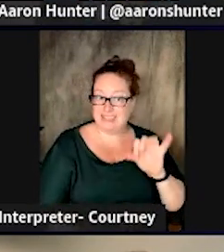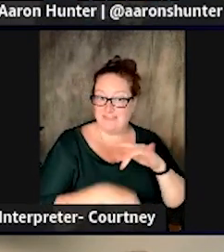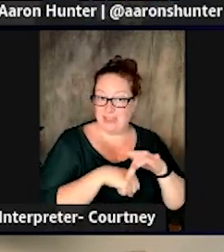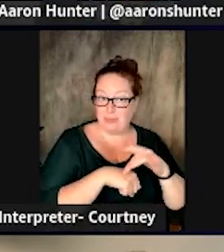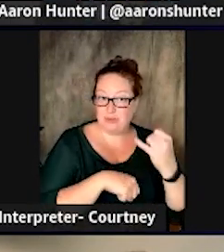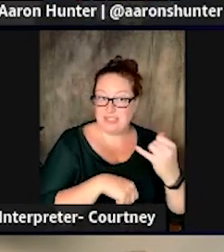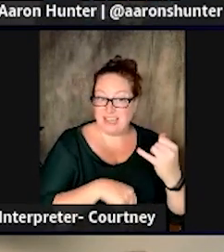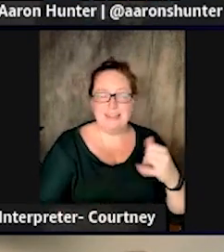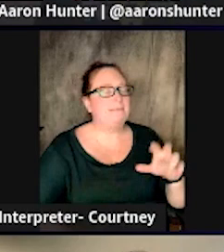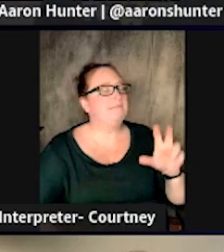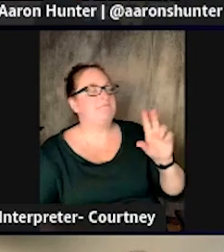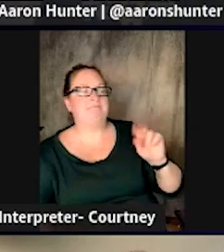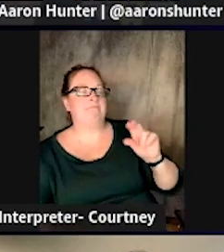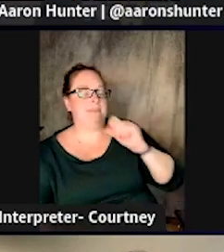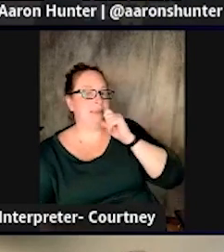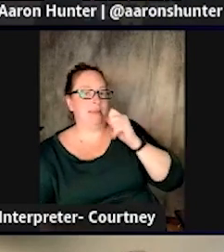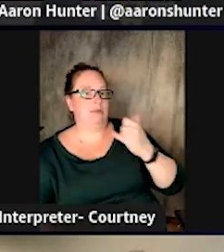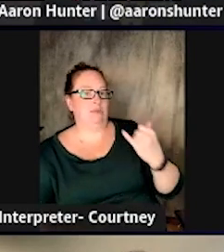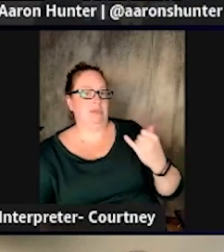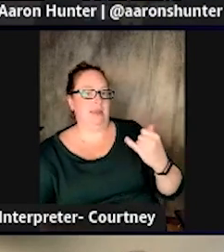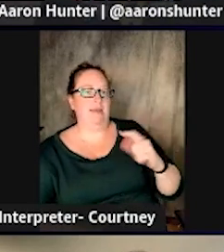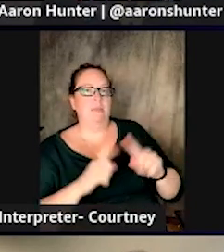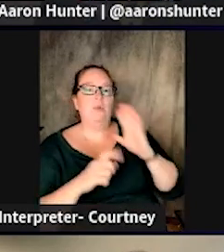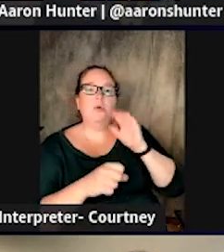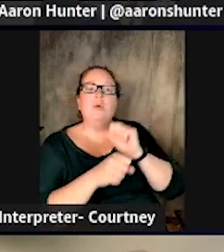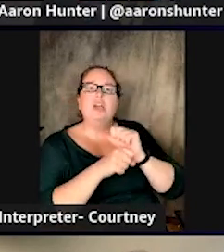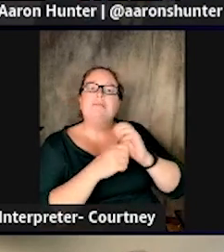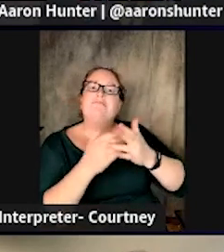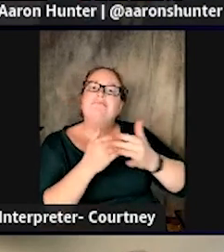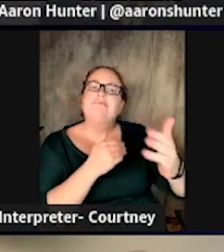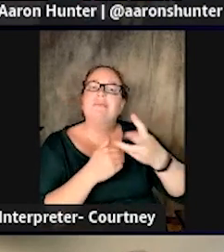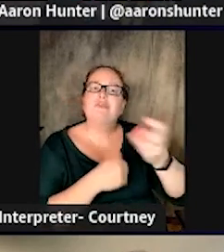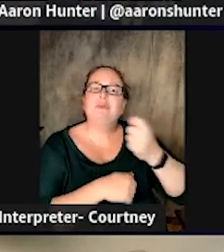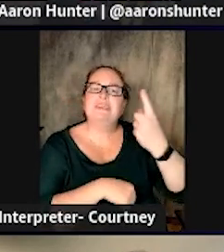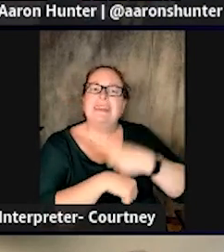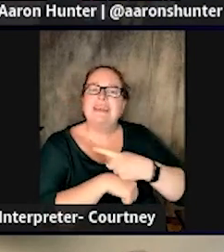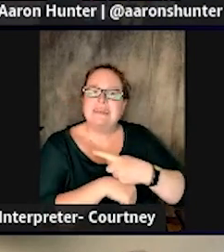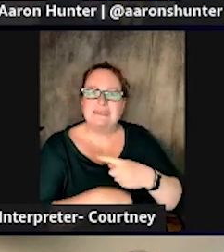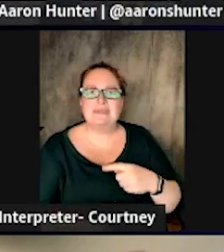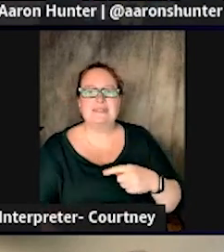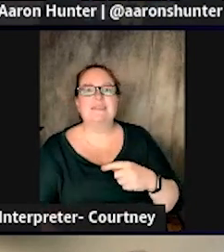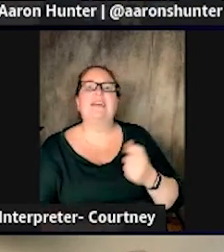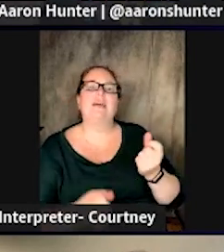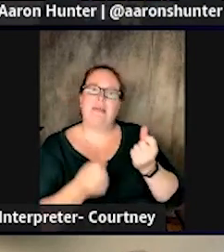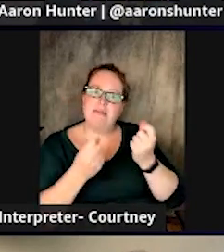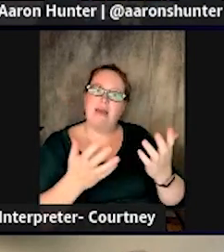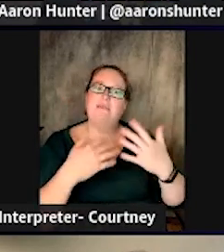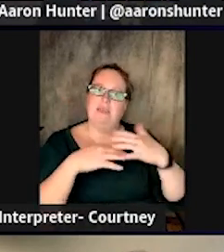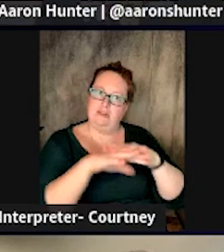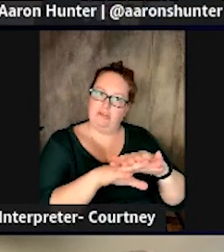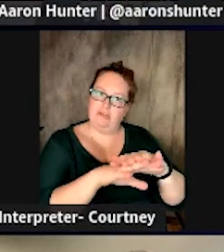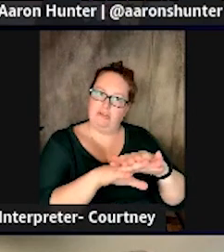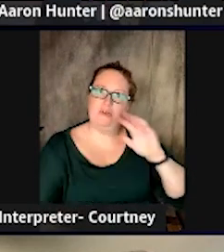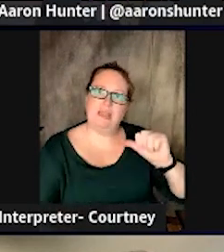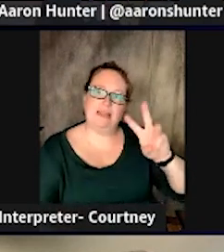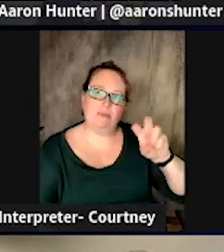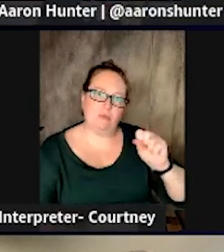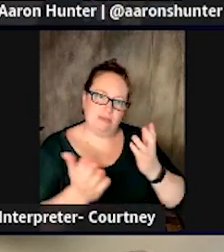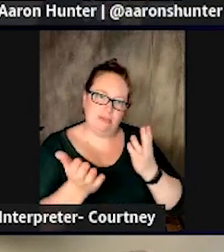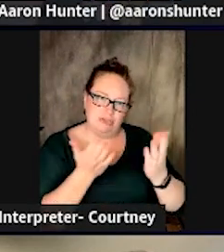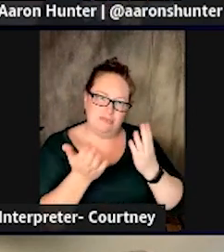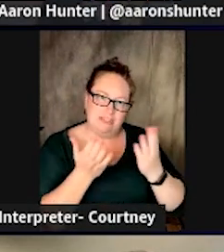something that I'm going to be working on in the next few days, and coming. A lot of integrations across AWS services will be in our